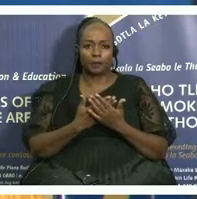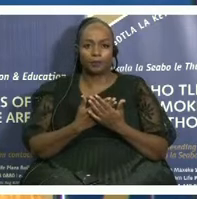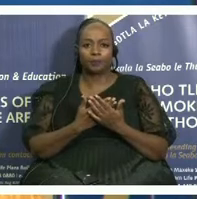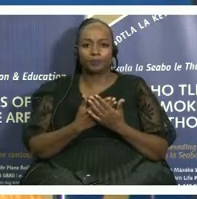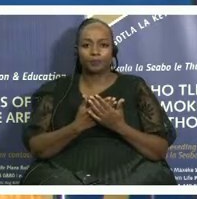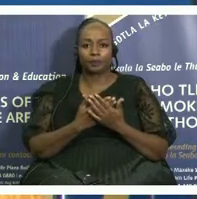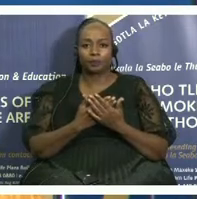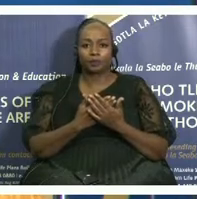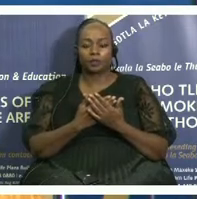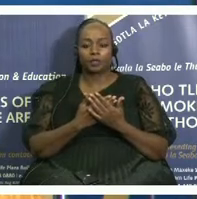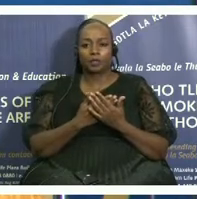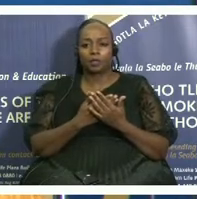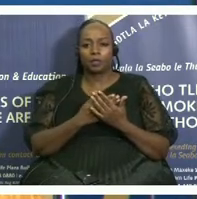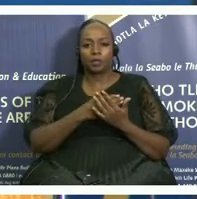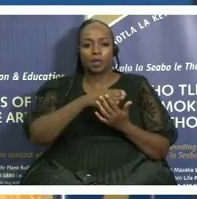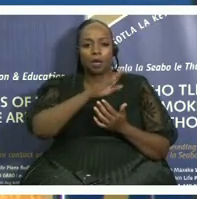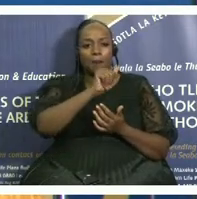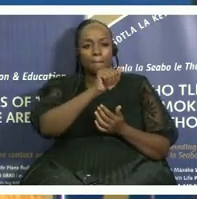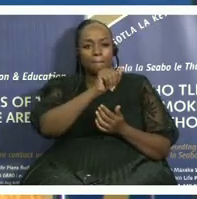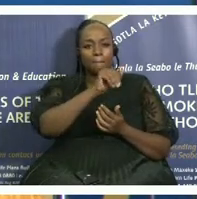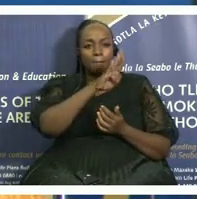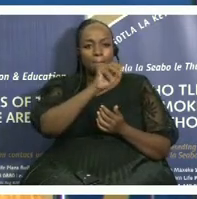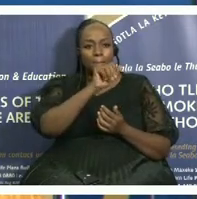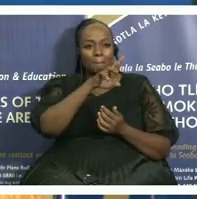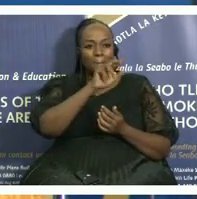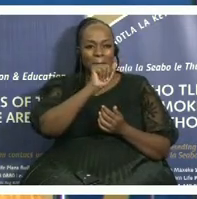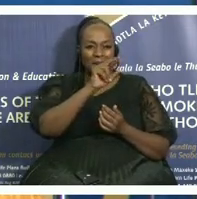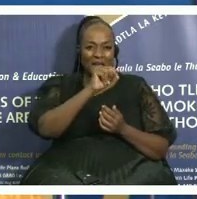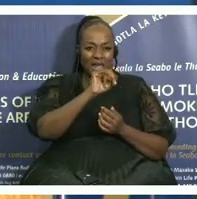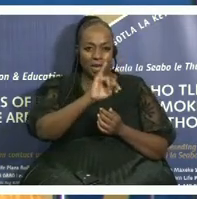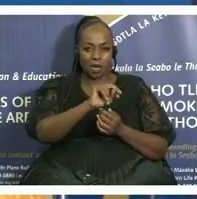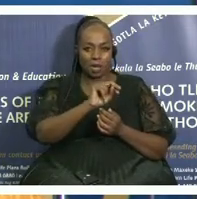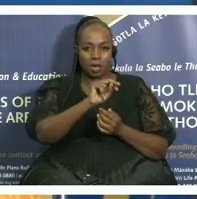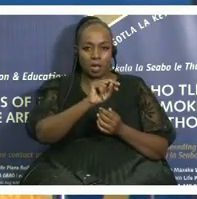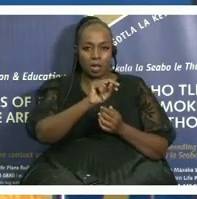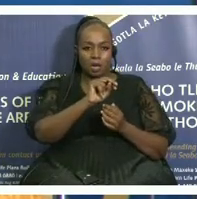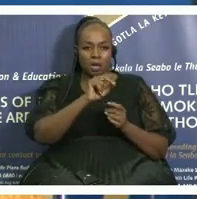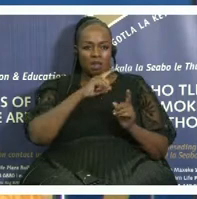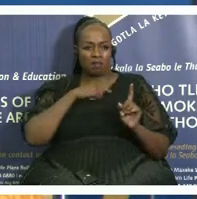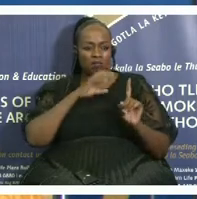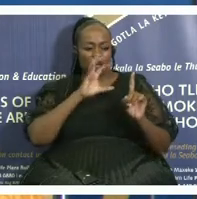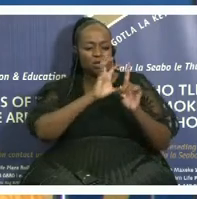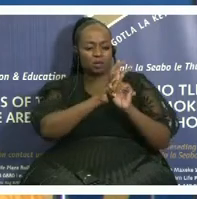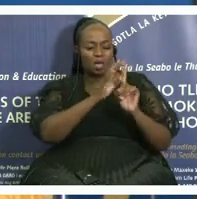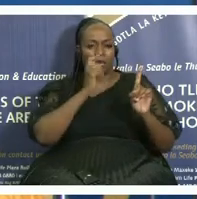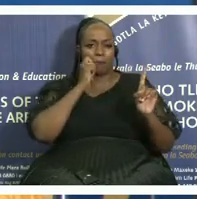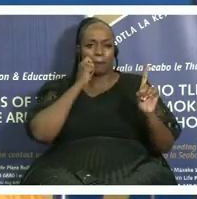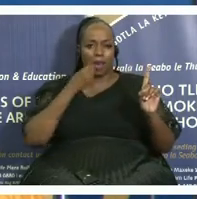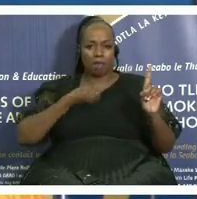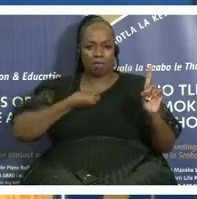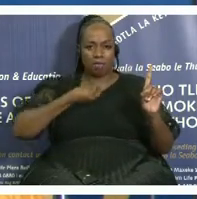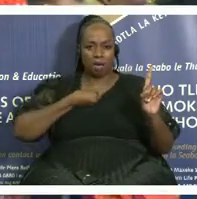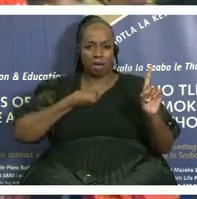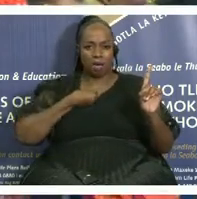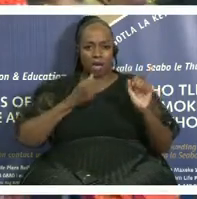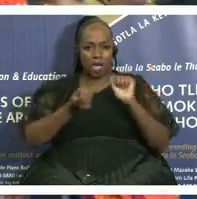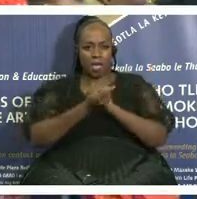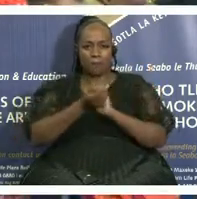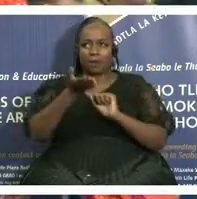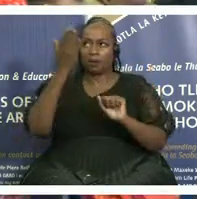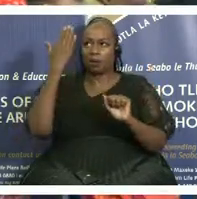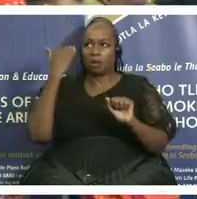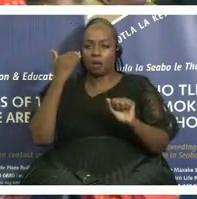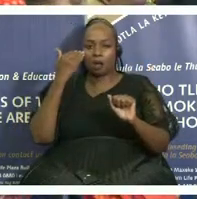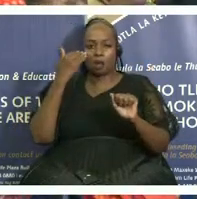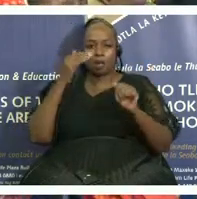Hokong Nakedi and Brian Nakedi Jr. at the Master's Sport Resort on the 25th of December last year is a reminder